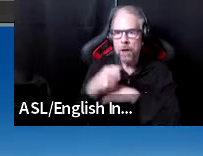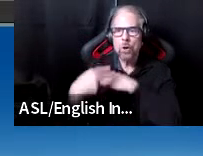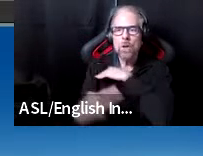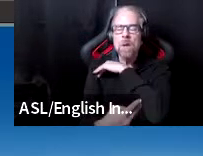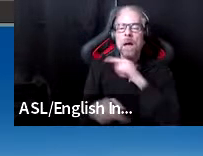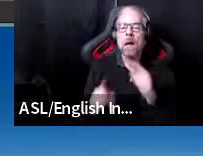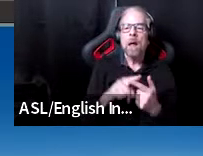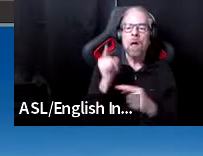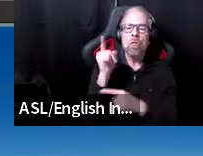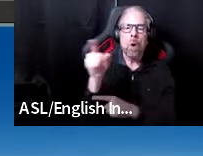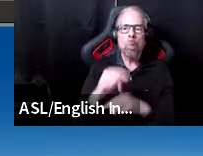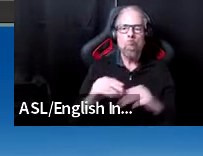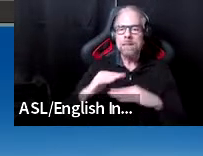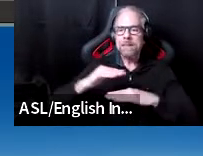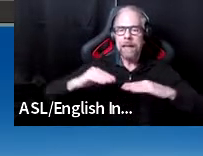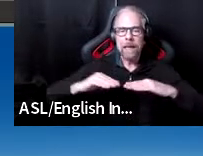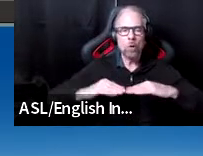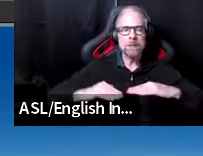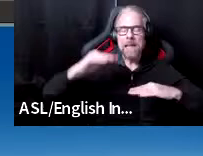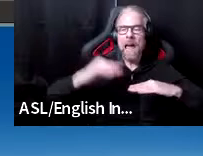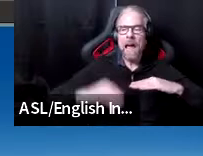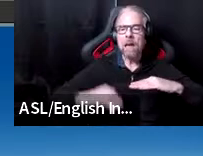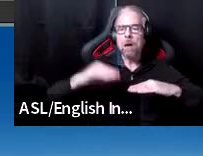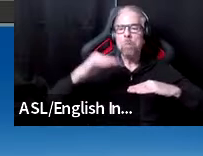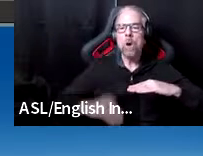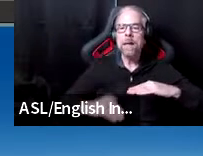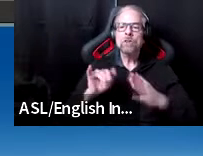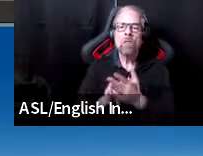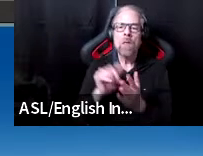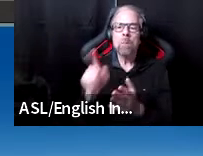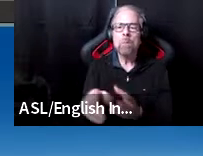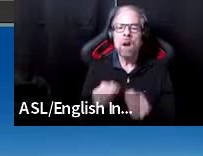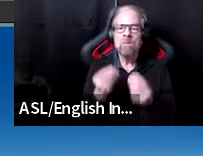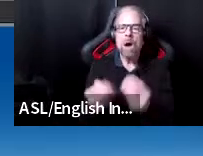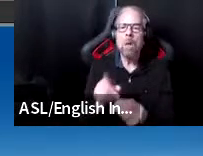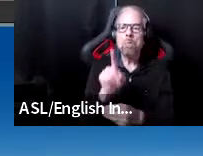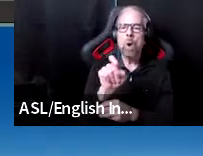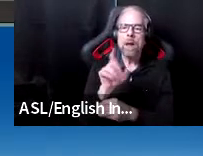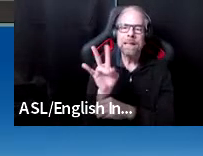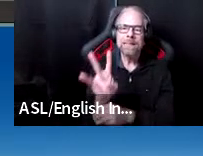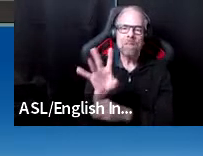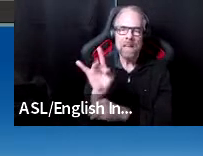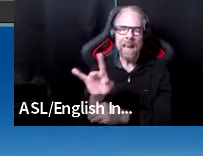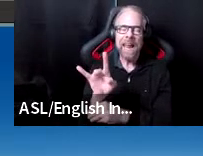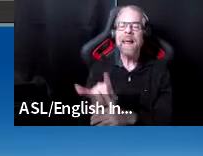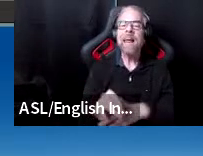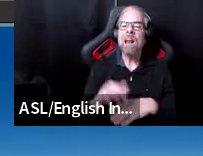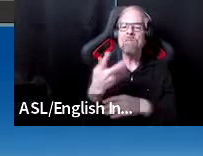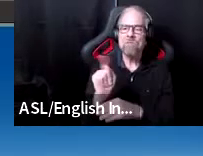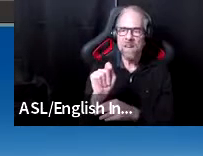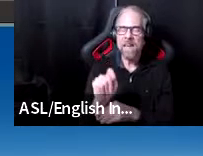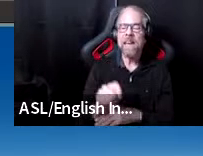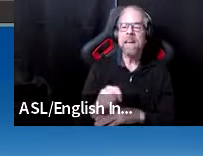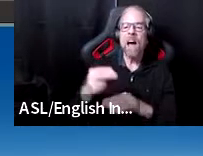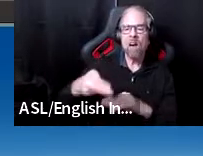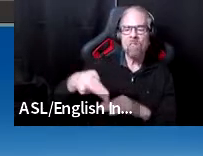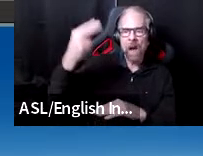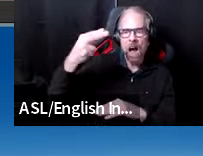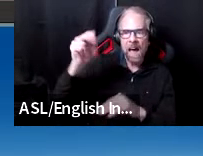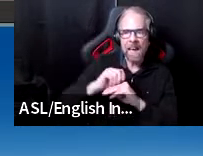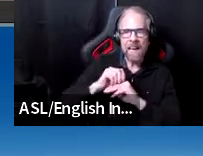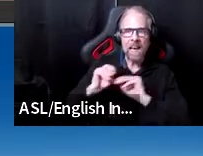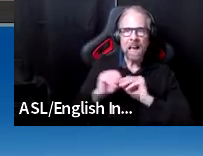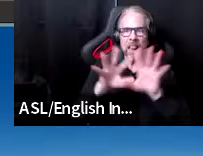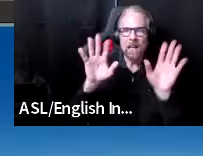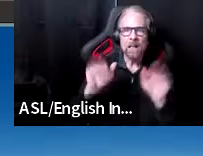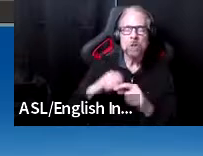movable span bridge, shown in the maroon color, would provide 178 feet of vertical navigation clearance in the open position over